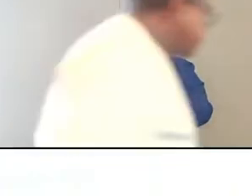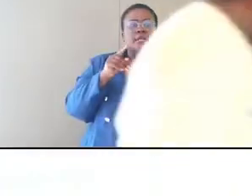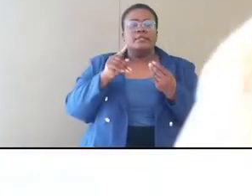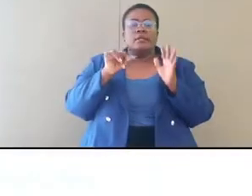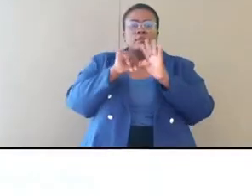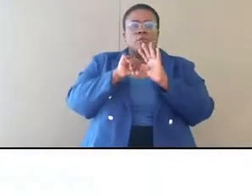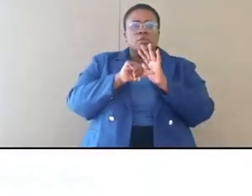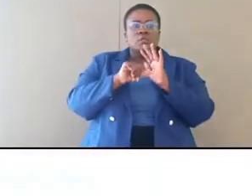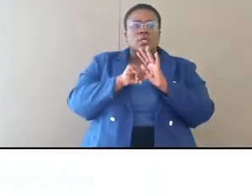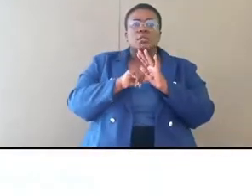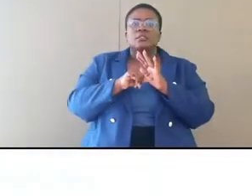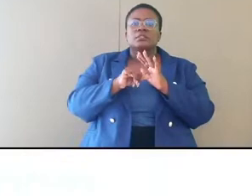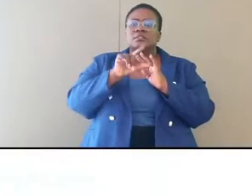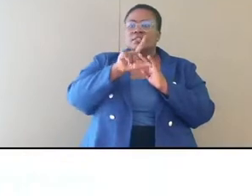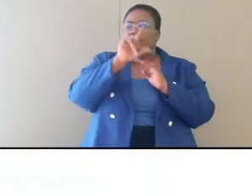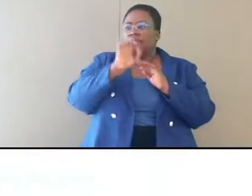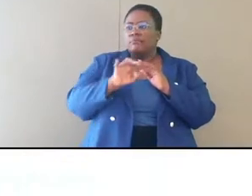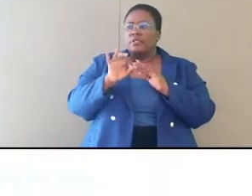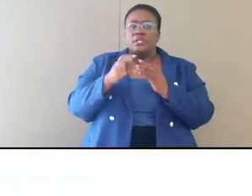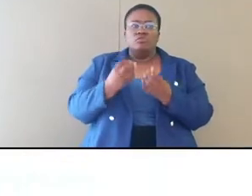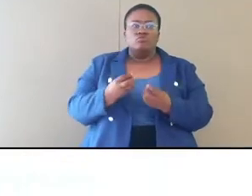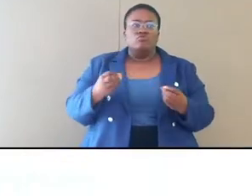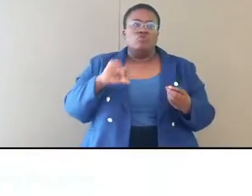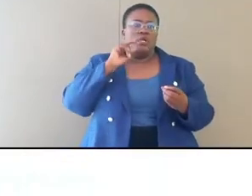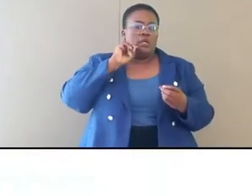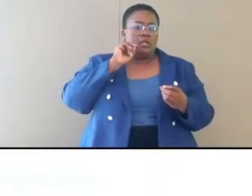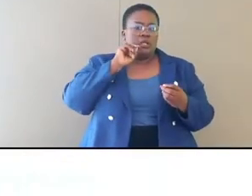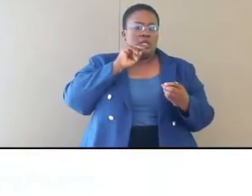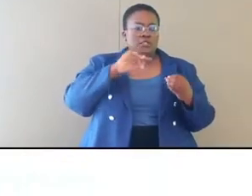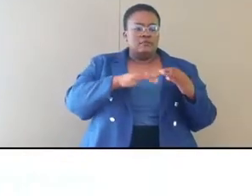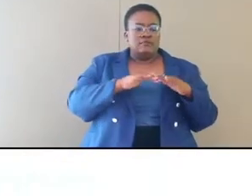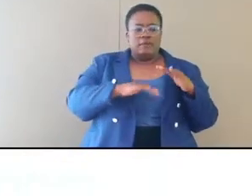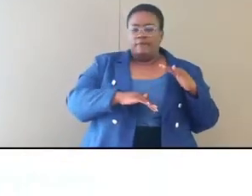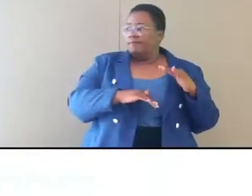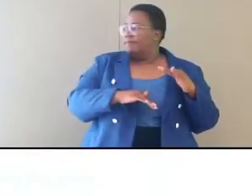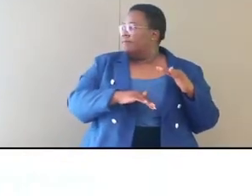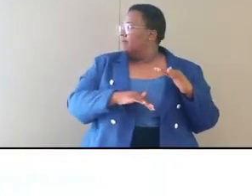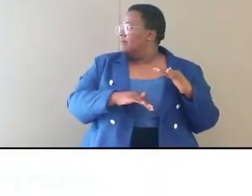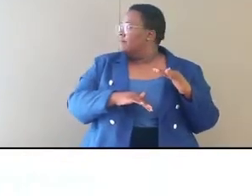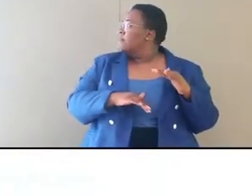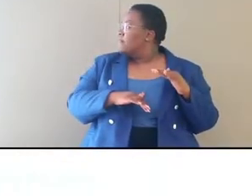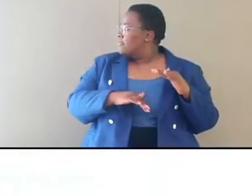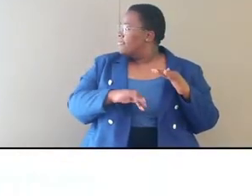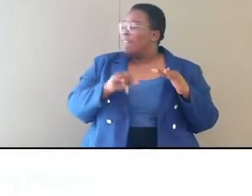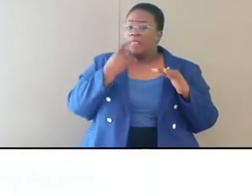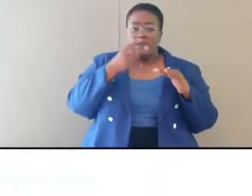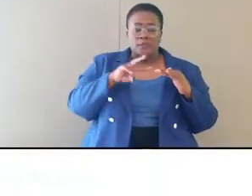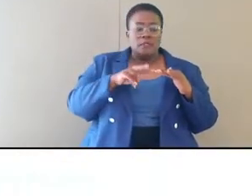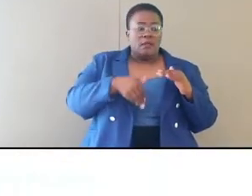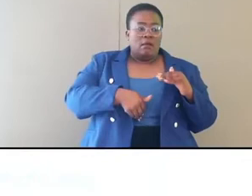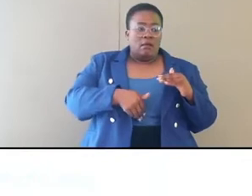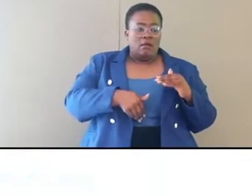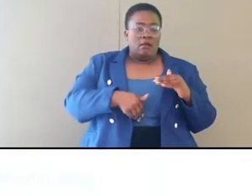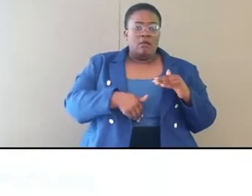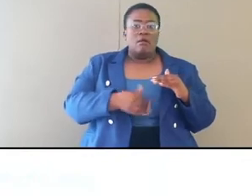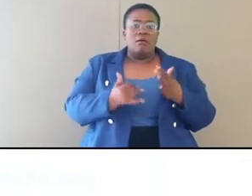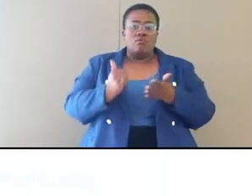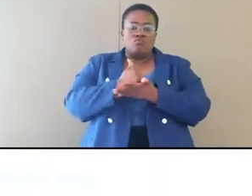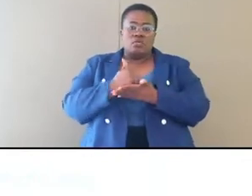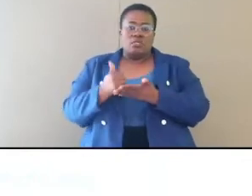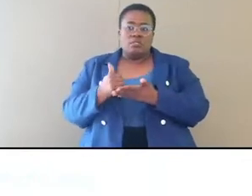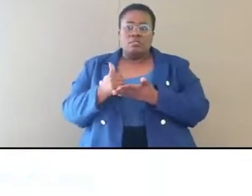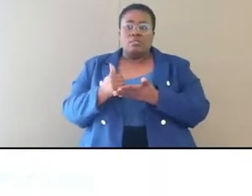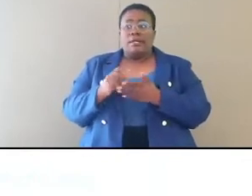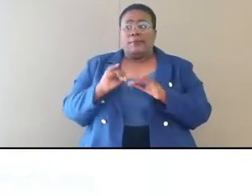of children under 5 in South Africa are stunted. in that year. You can see the hunger rate also was quite high in that year.